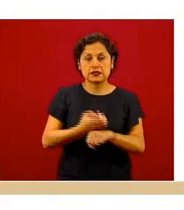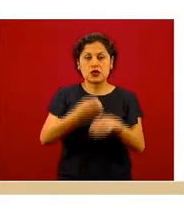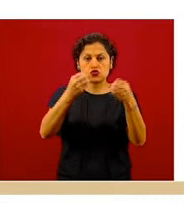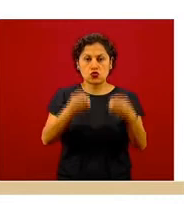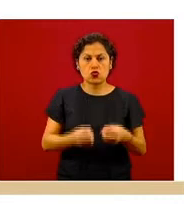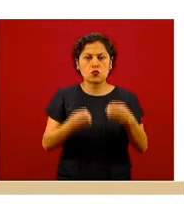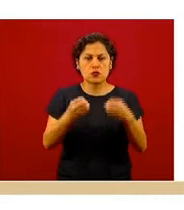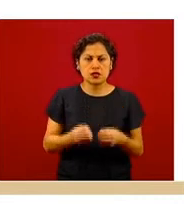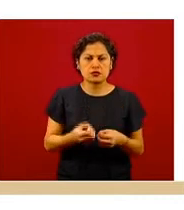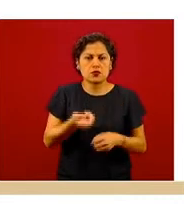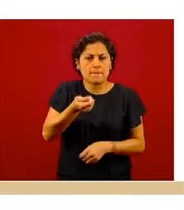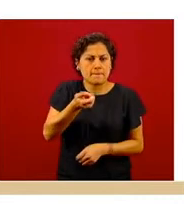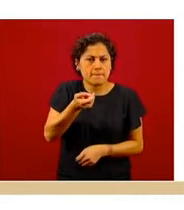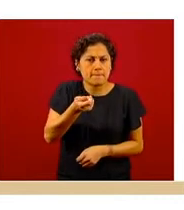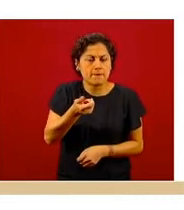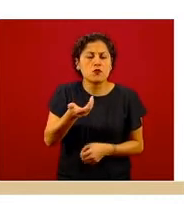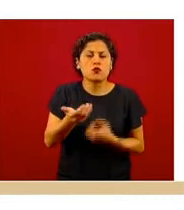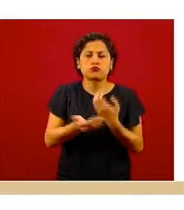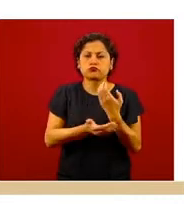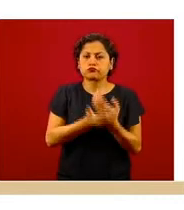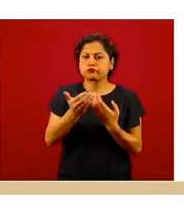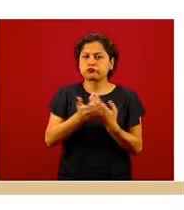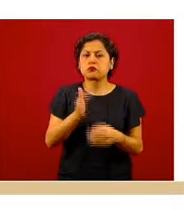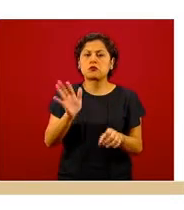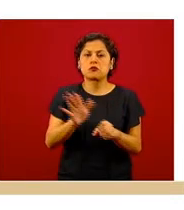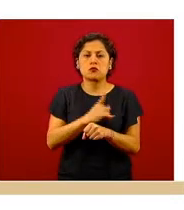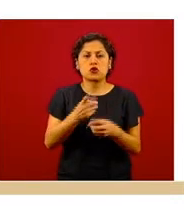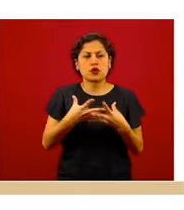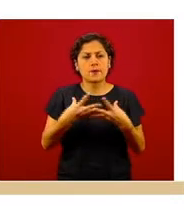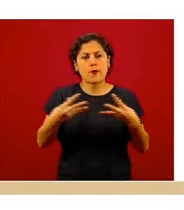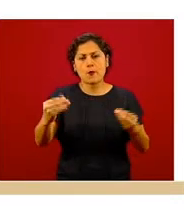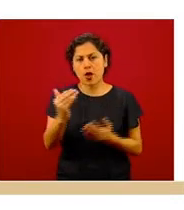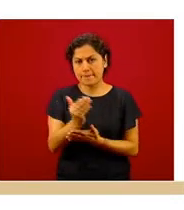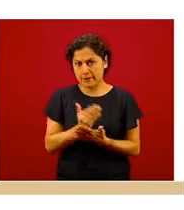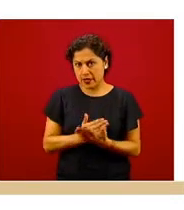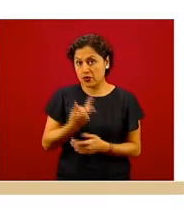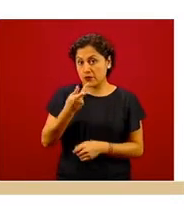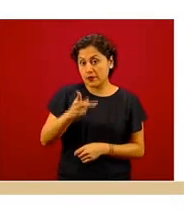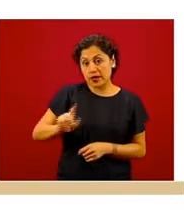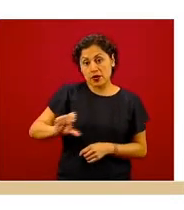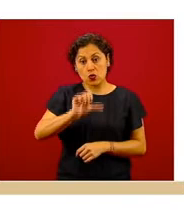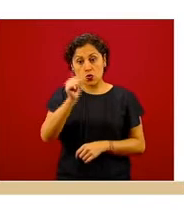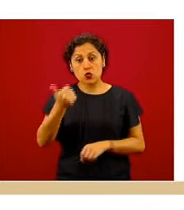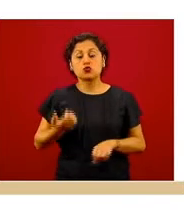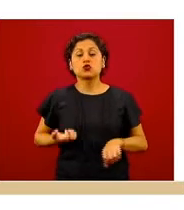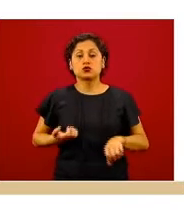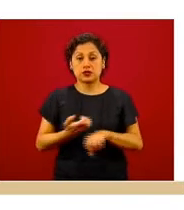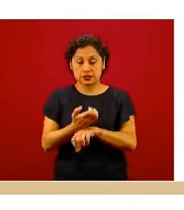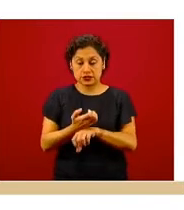occupancy because they don't have a very high level of infection.